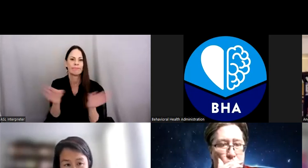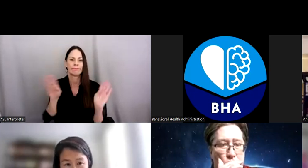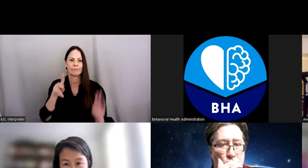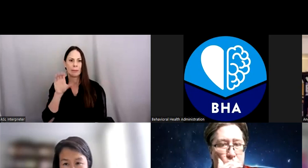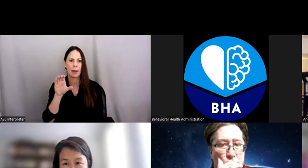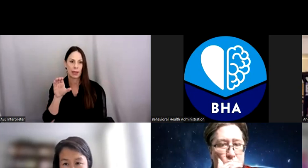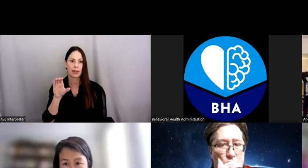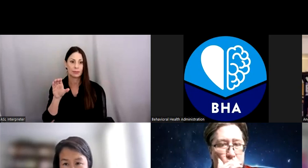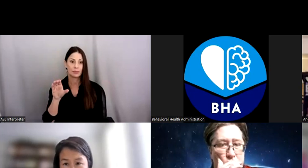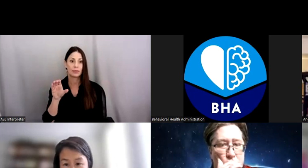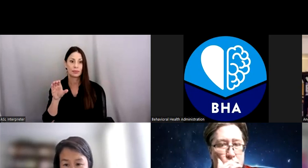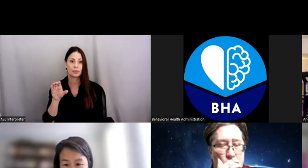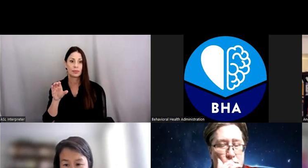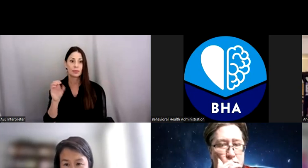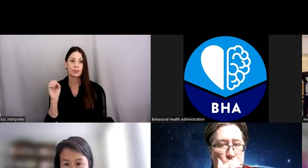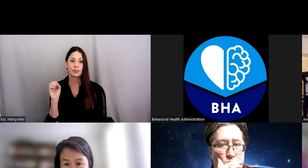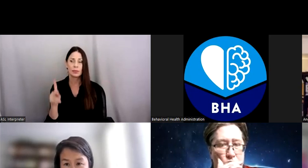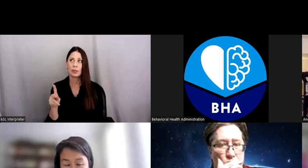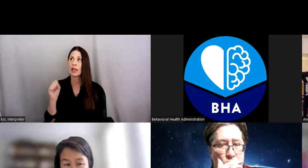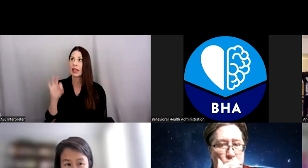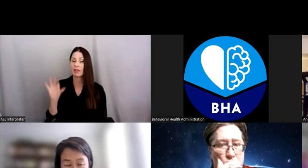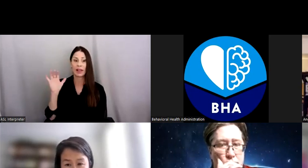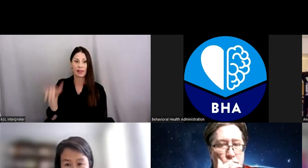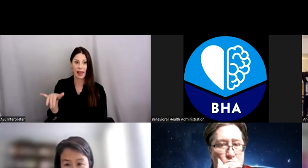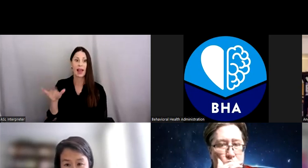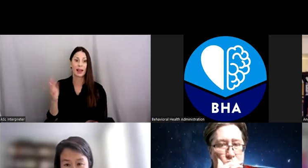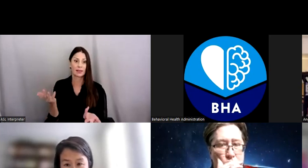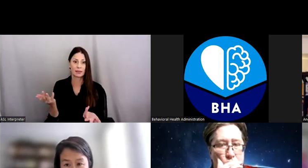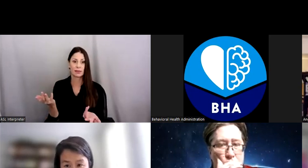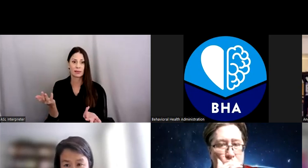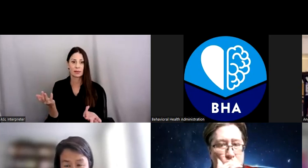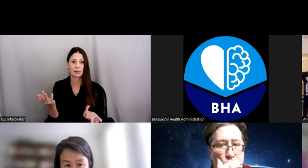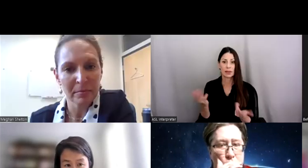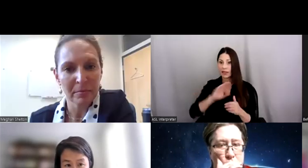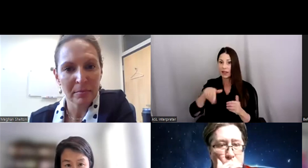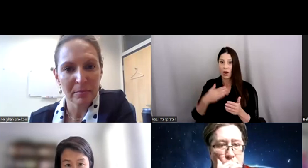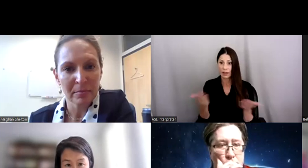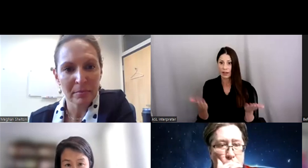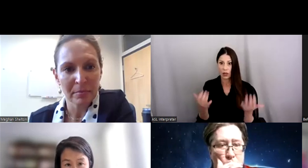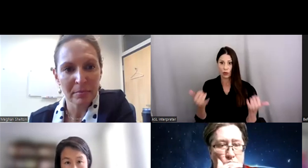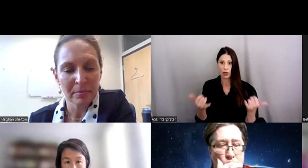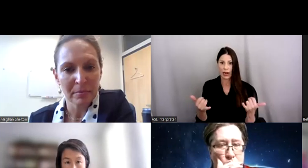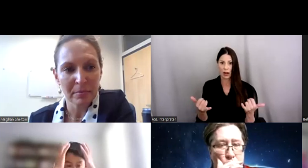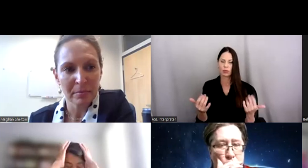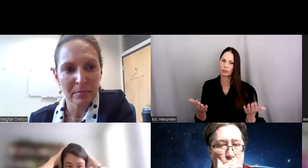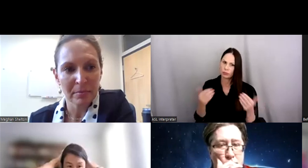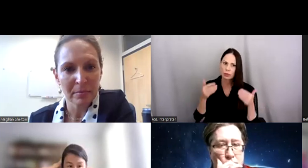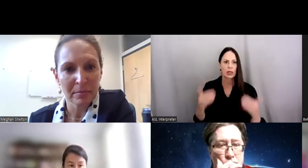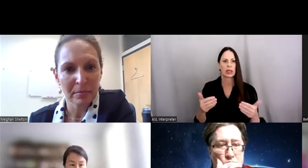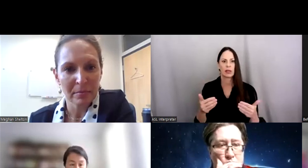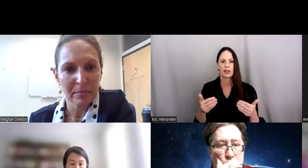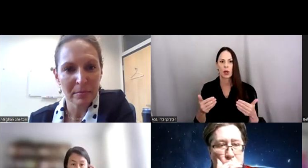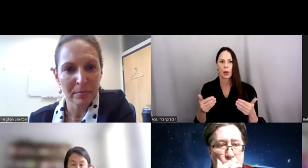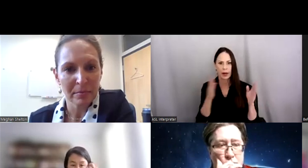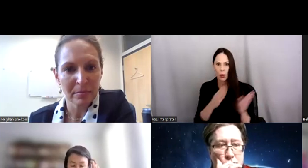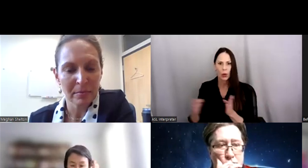So I was just going to say, so if that's the case, all of us that are here now, let's organize and get together with, of course, Bob and